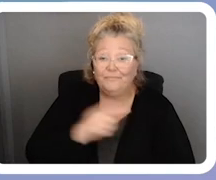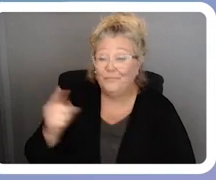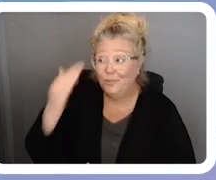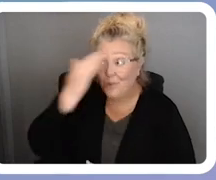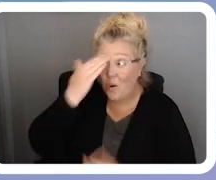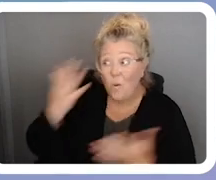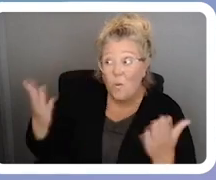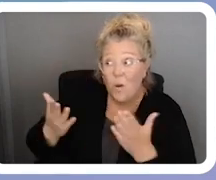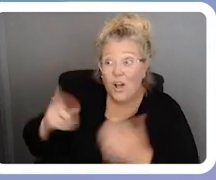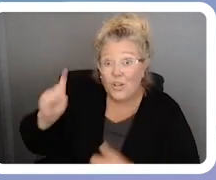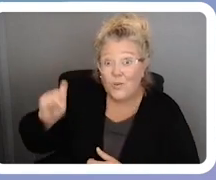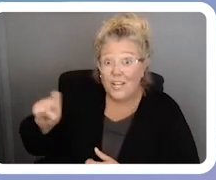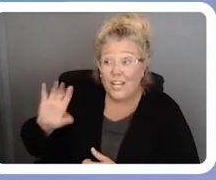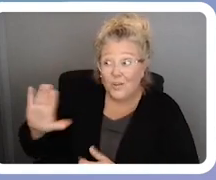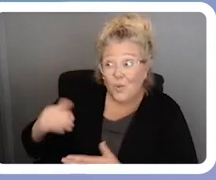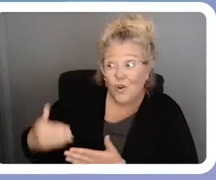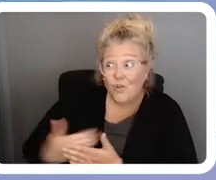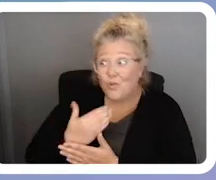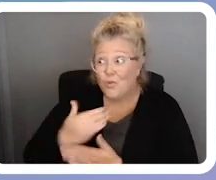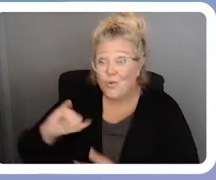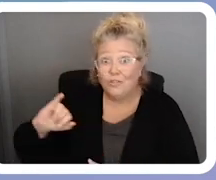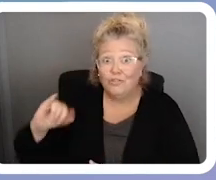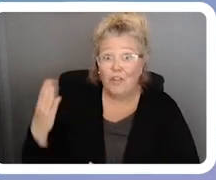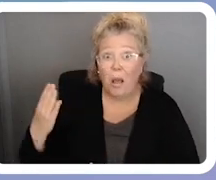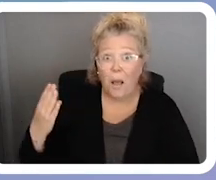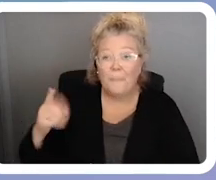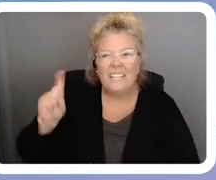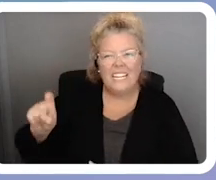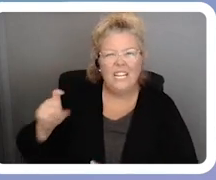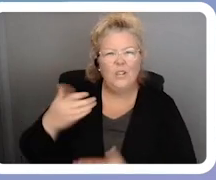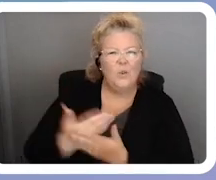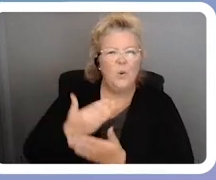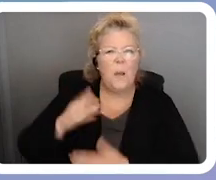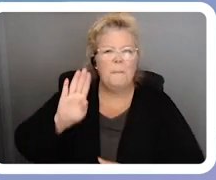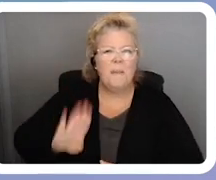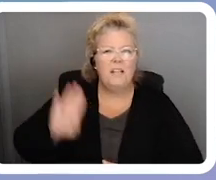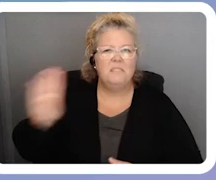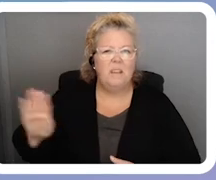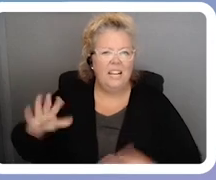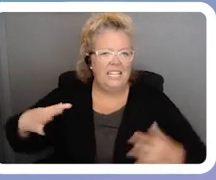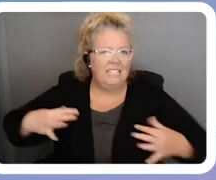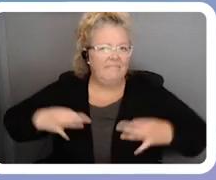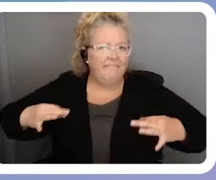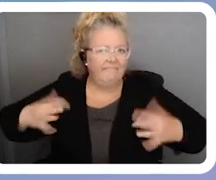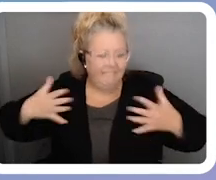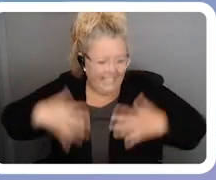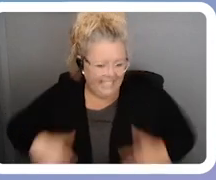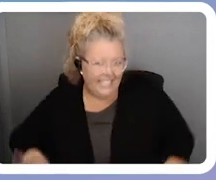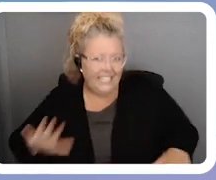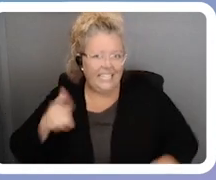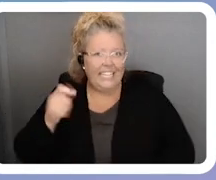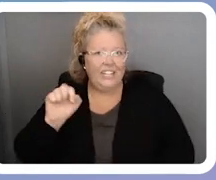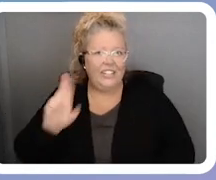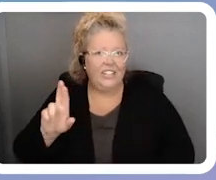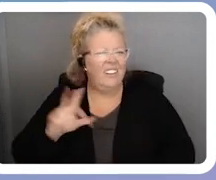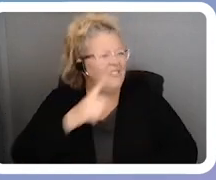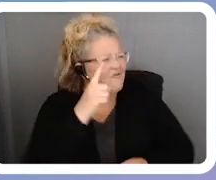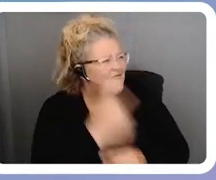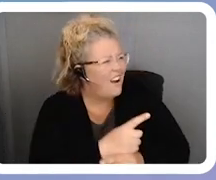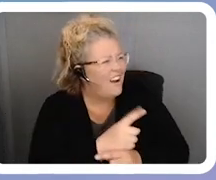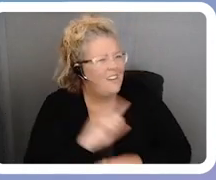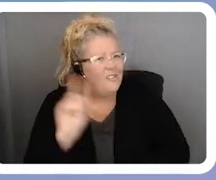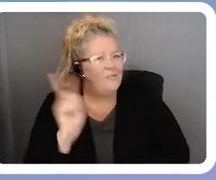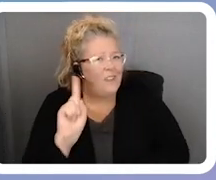know what you are going to need to have at your new job? New Best Buddy gear. You know it,